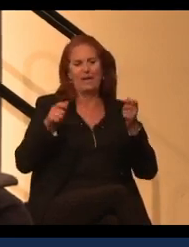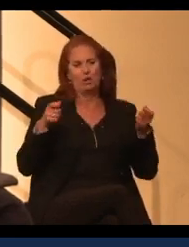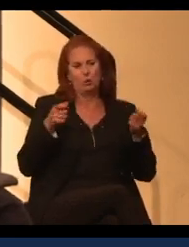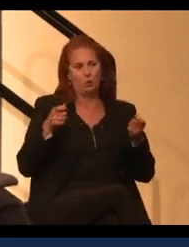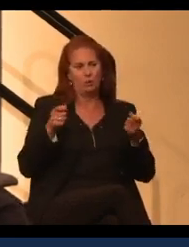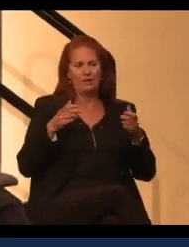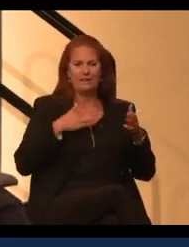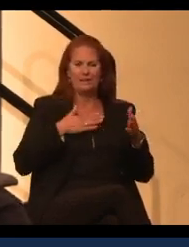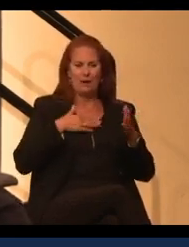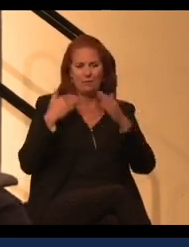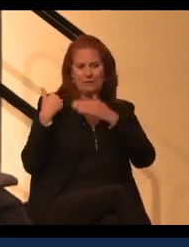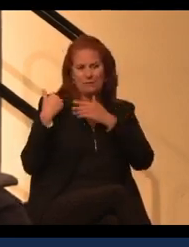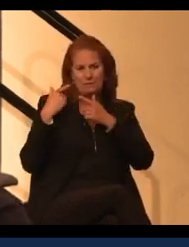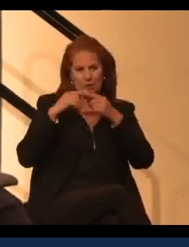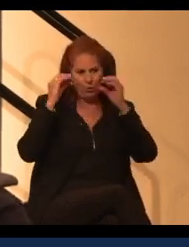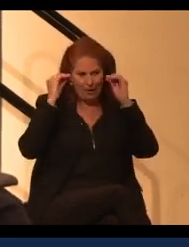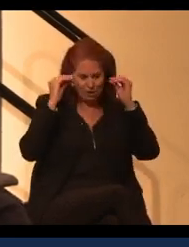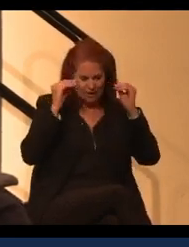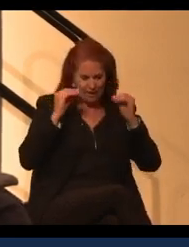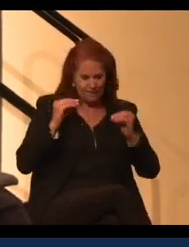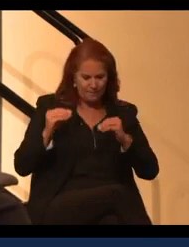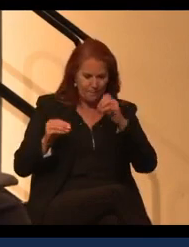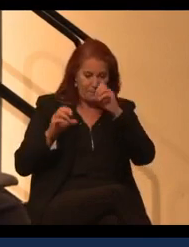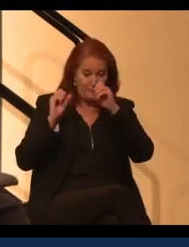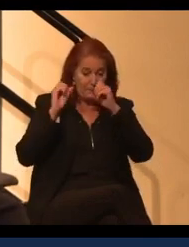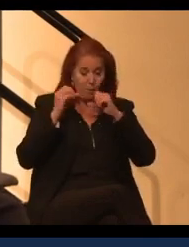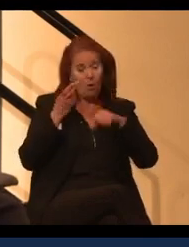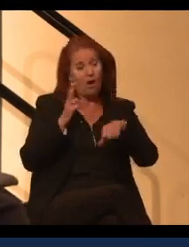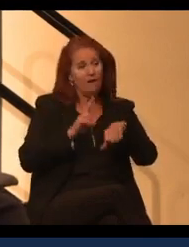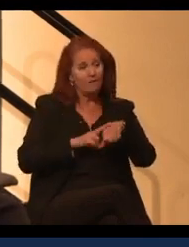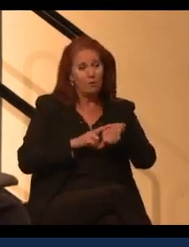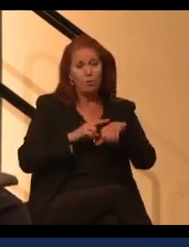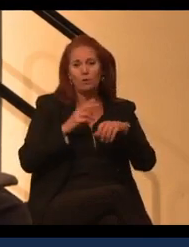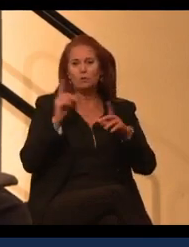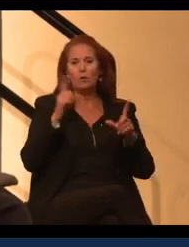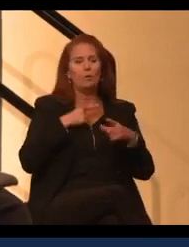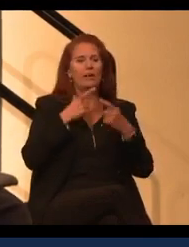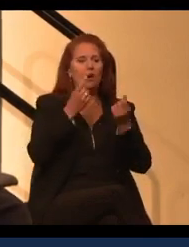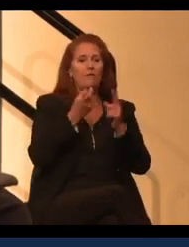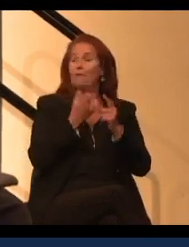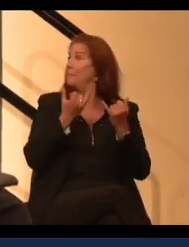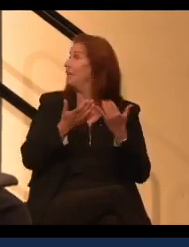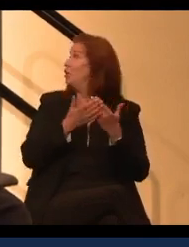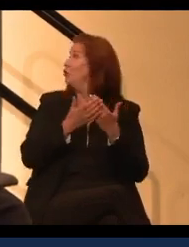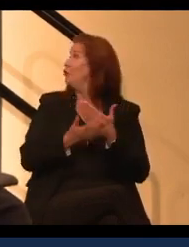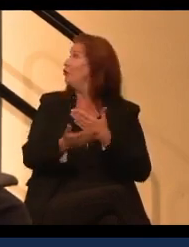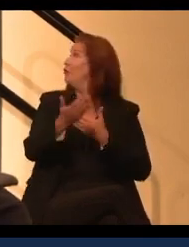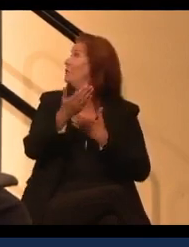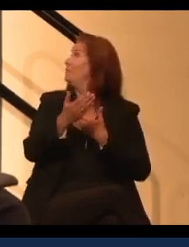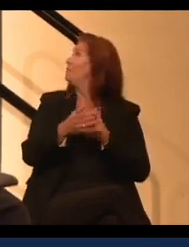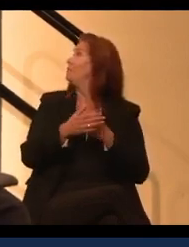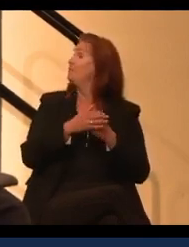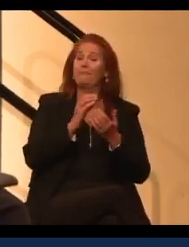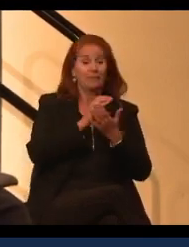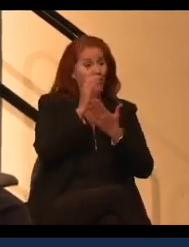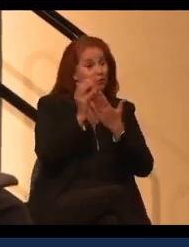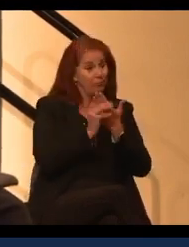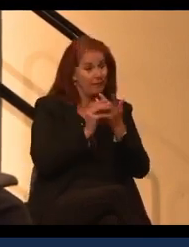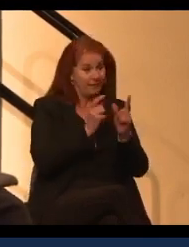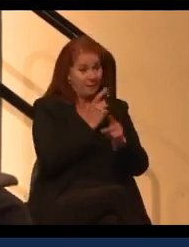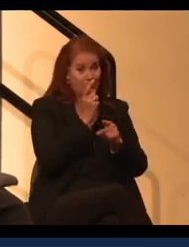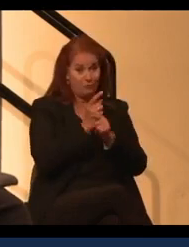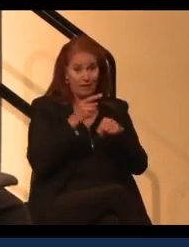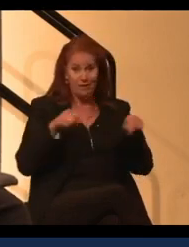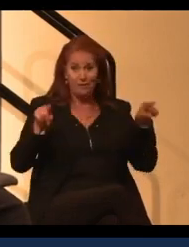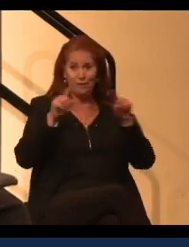our responsibility to educate. So, of course, where do we go from here? The curriculum, right? For those of